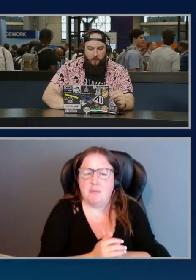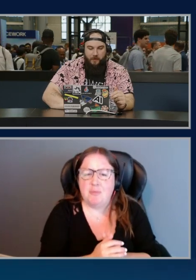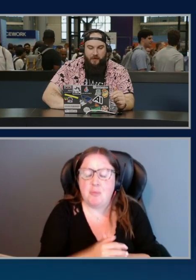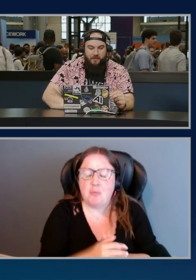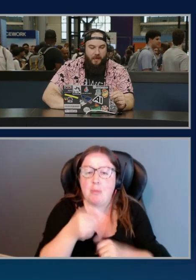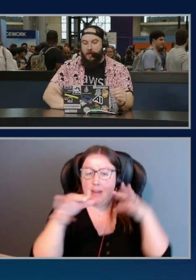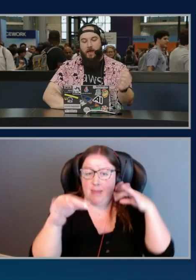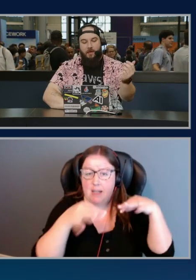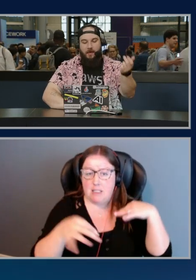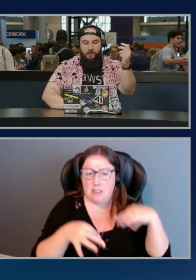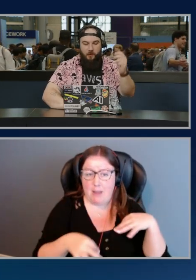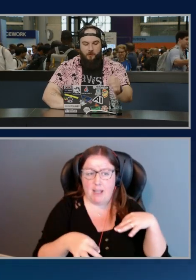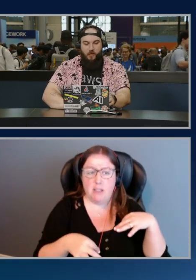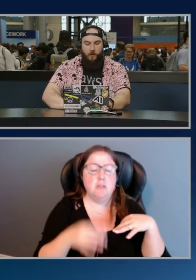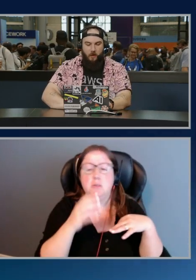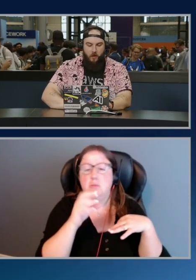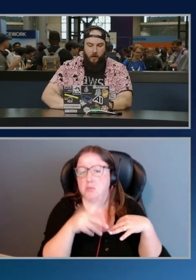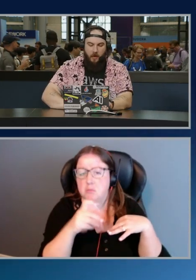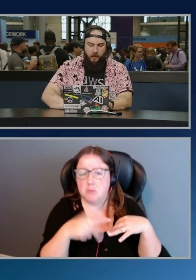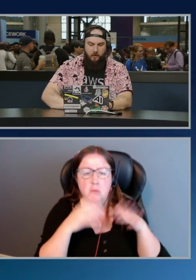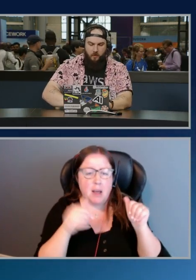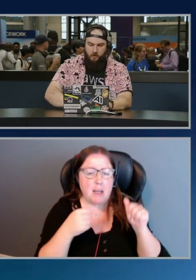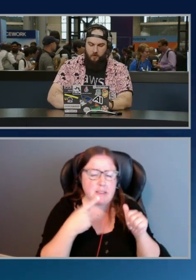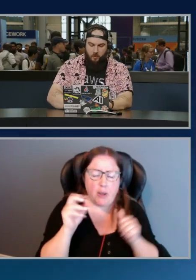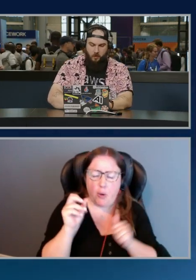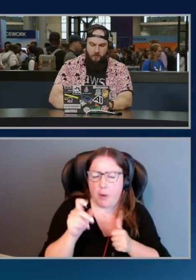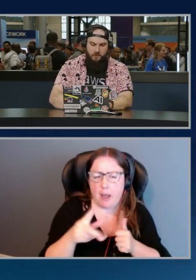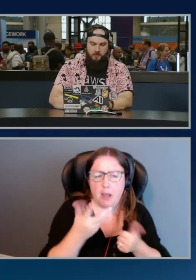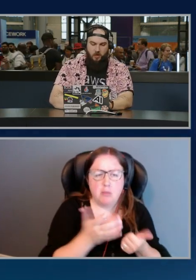explains to me what it does. And like I can even go say,